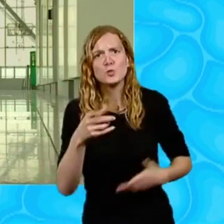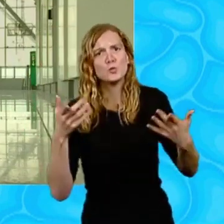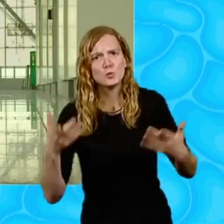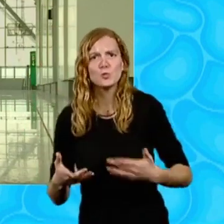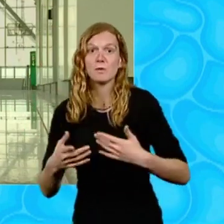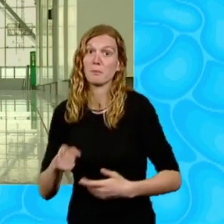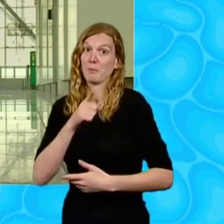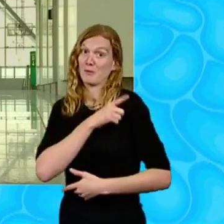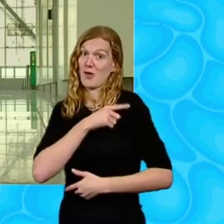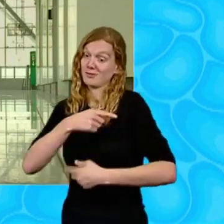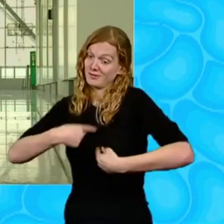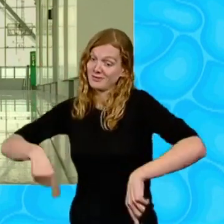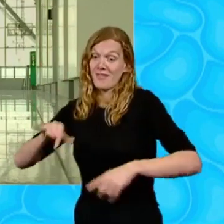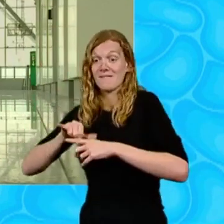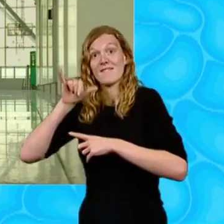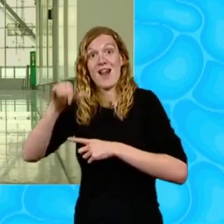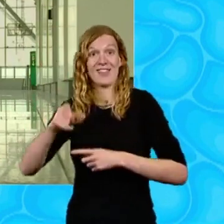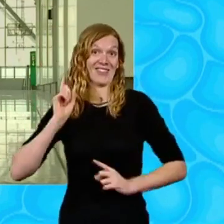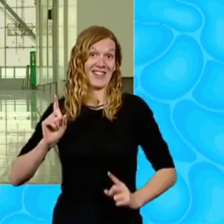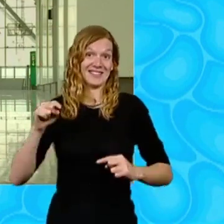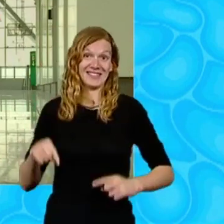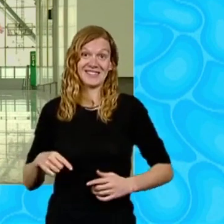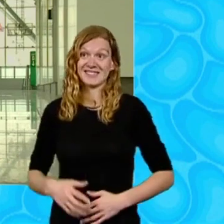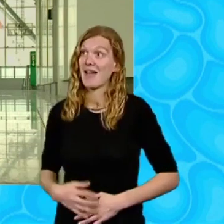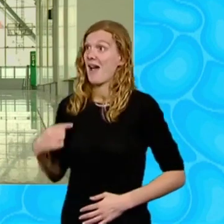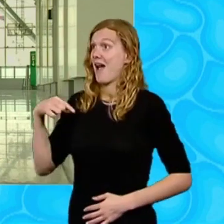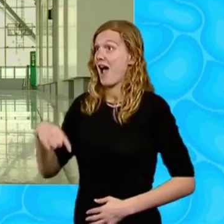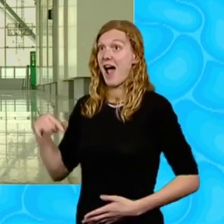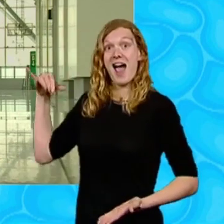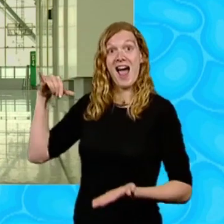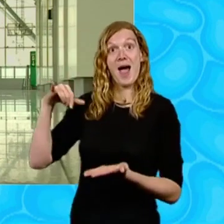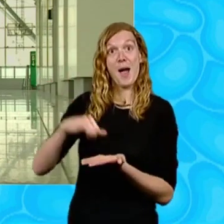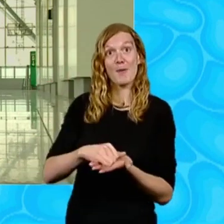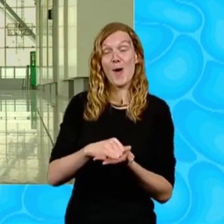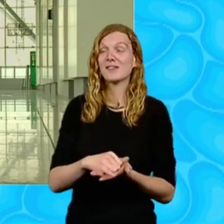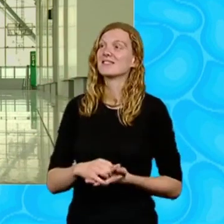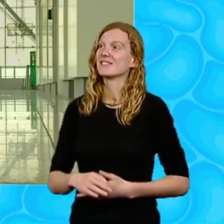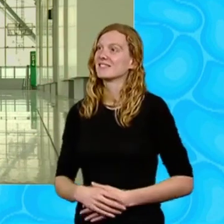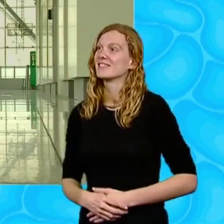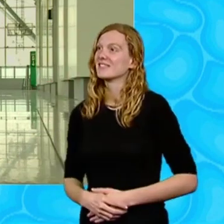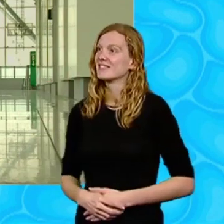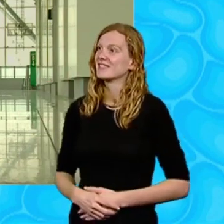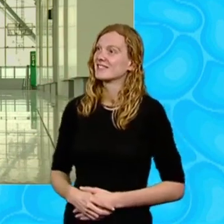you, 'cause flying's what we do at the airport.